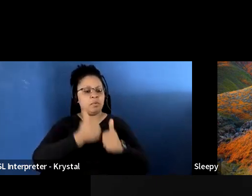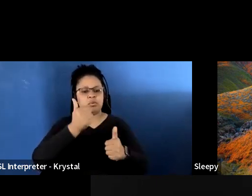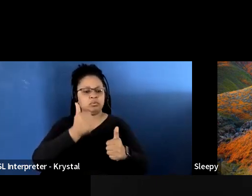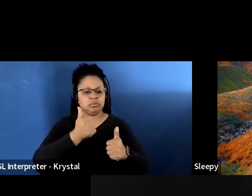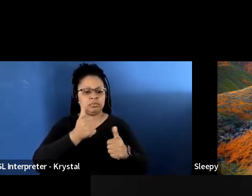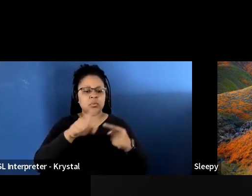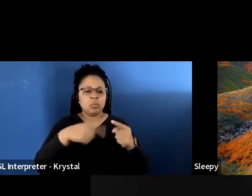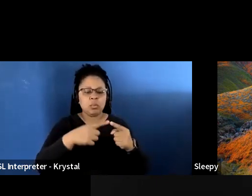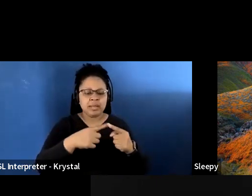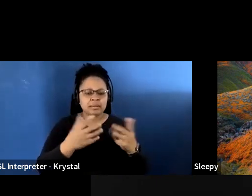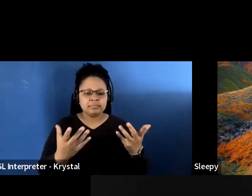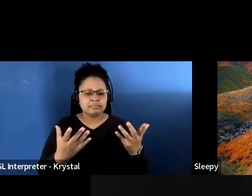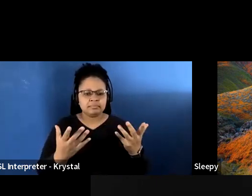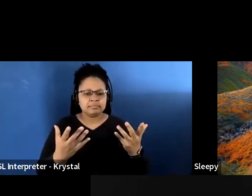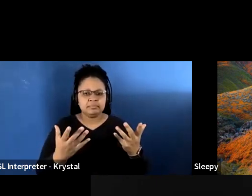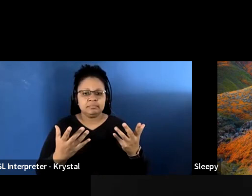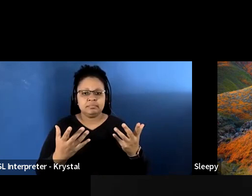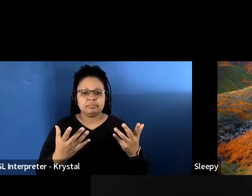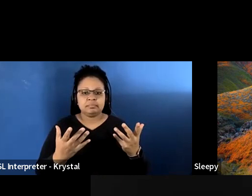And I'm going to let anybody who would like start.